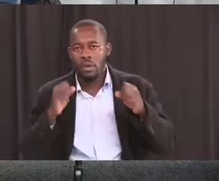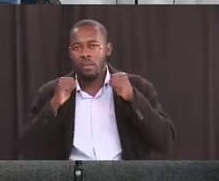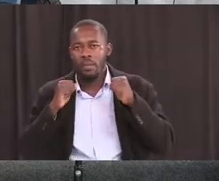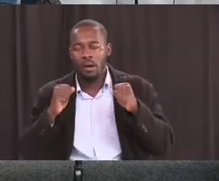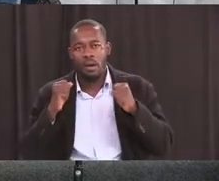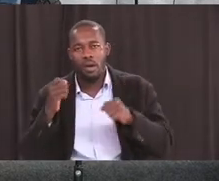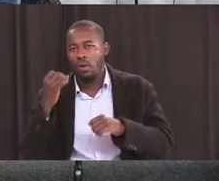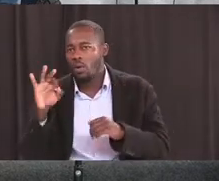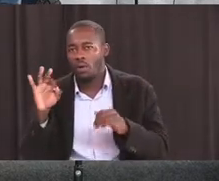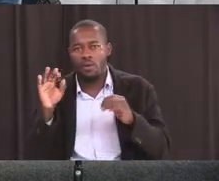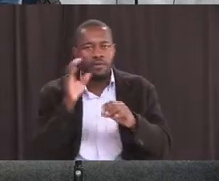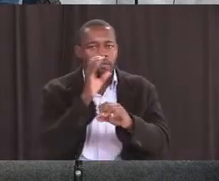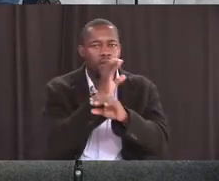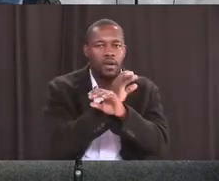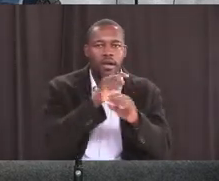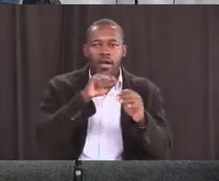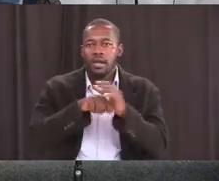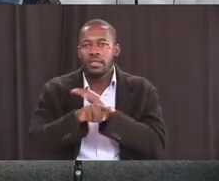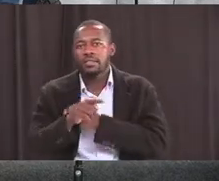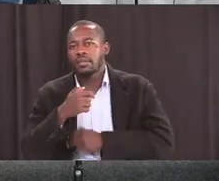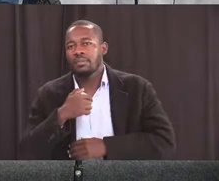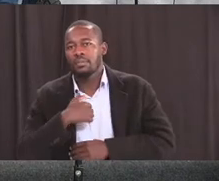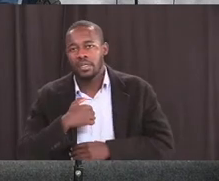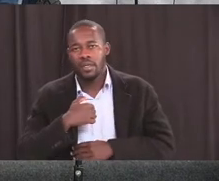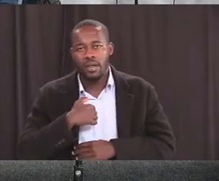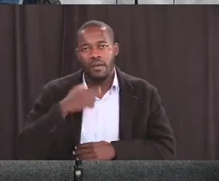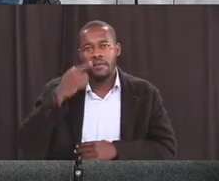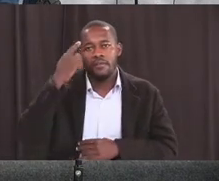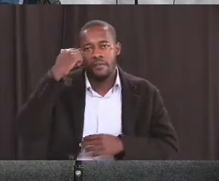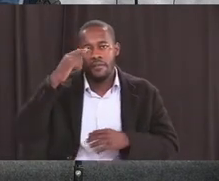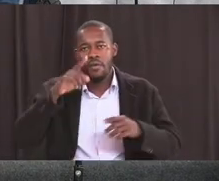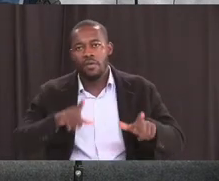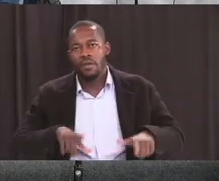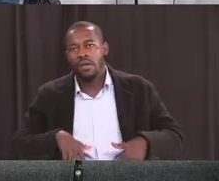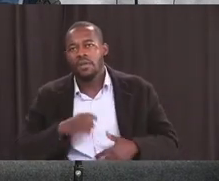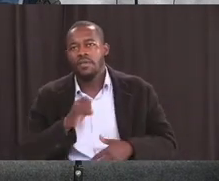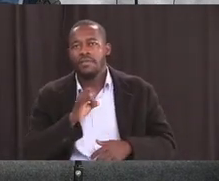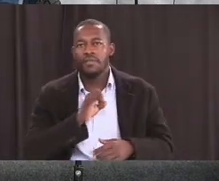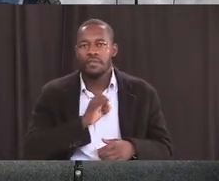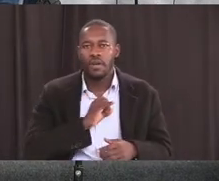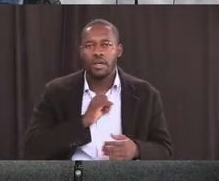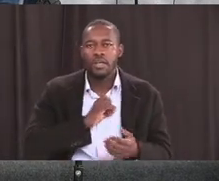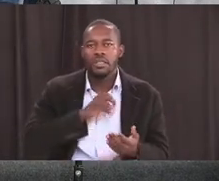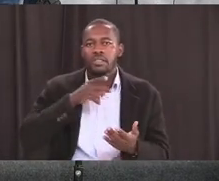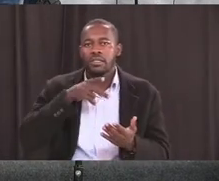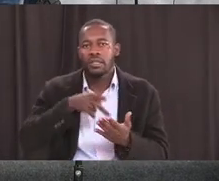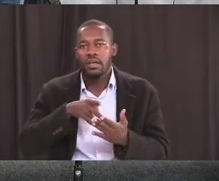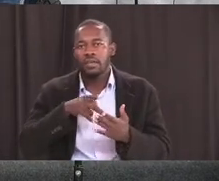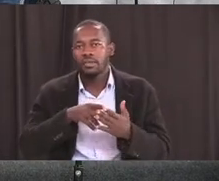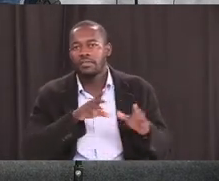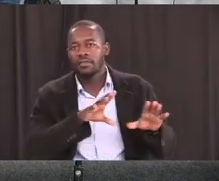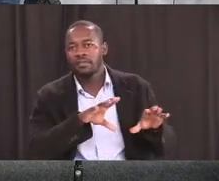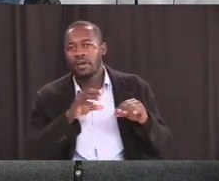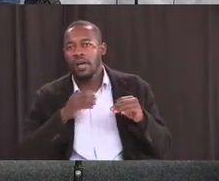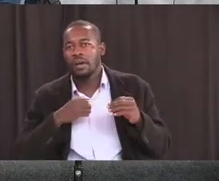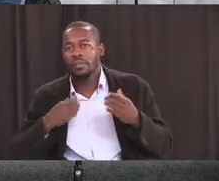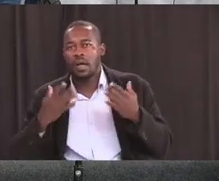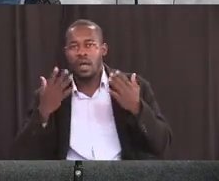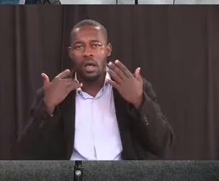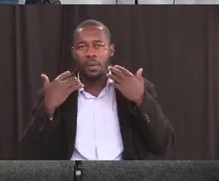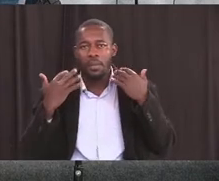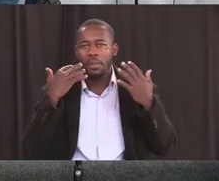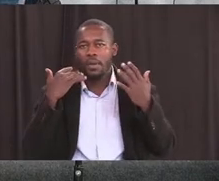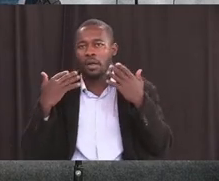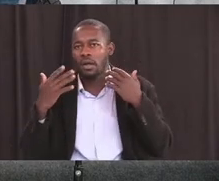Christ in me. From life's first cry to final breath, Jesus